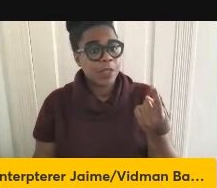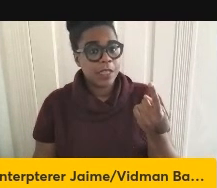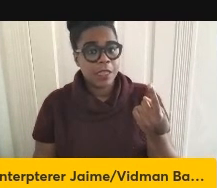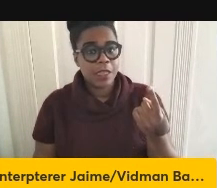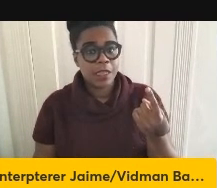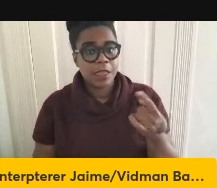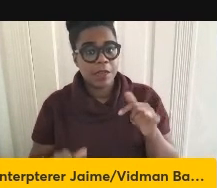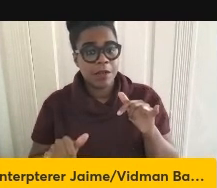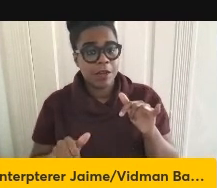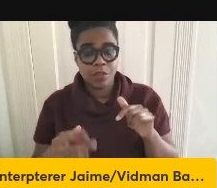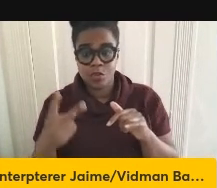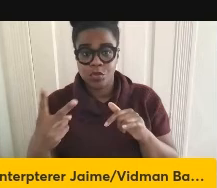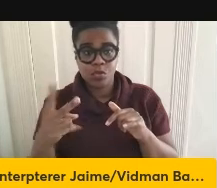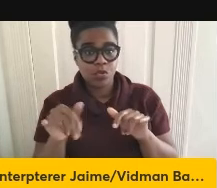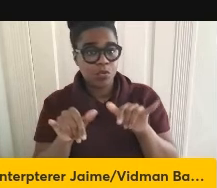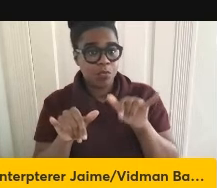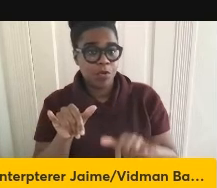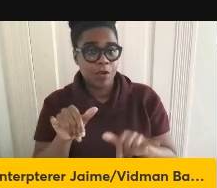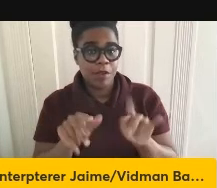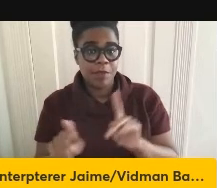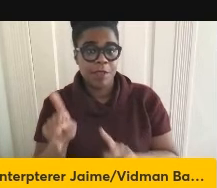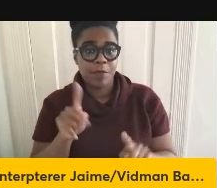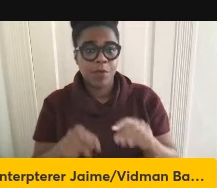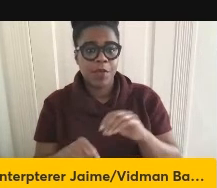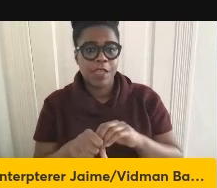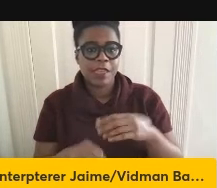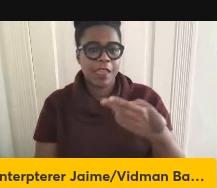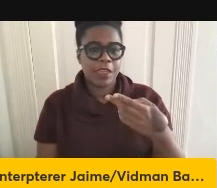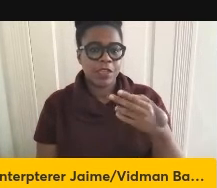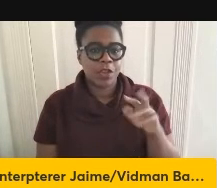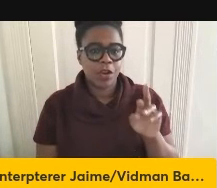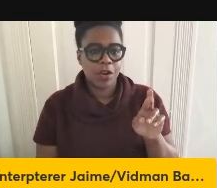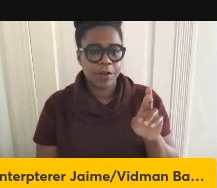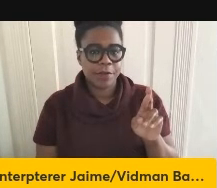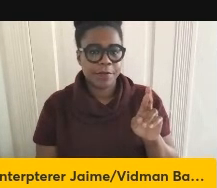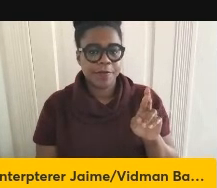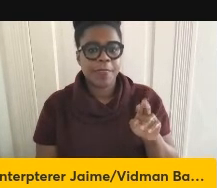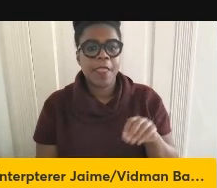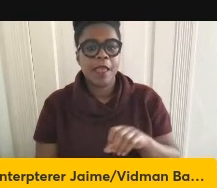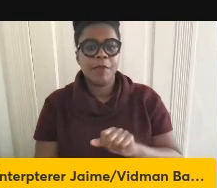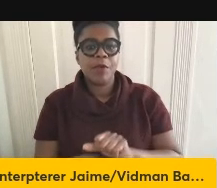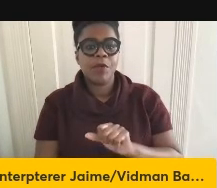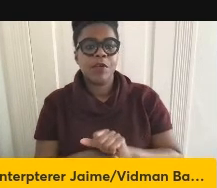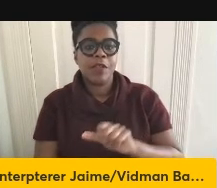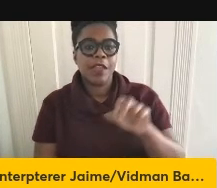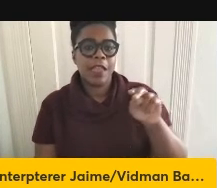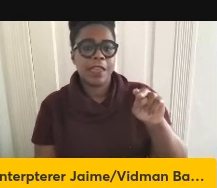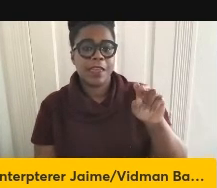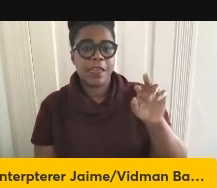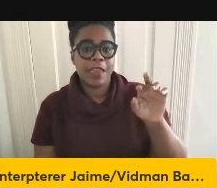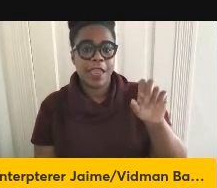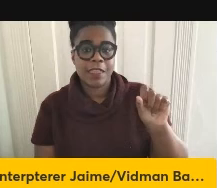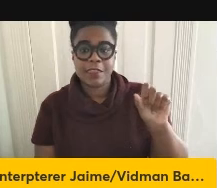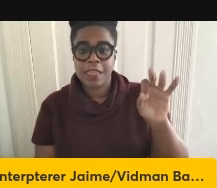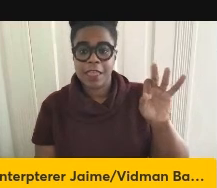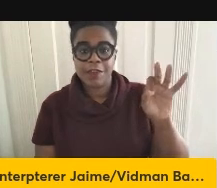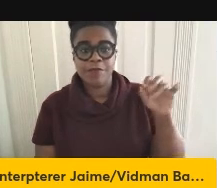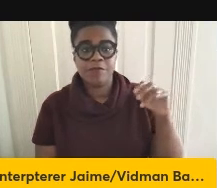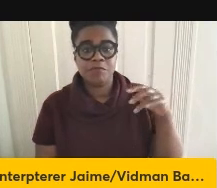one of the two permanent people in human resources. So I've been at the NSF since 2002.